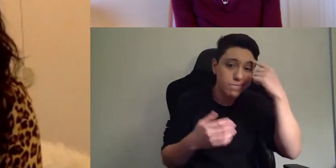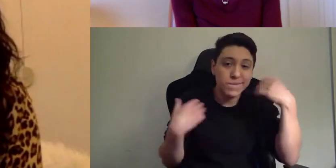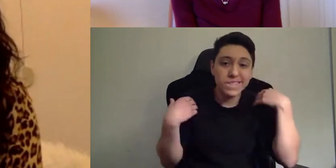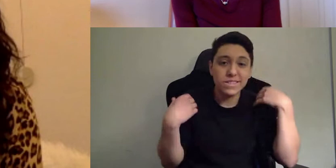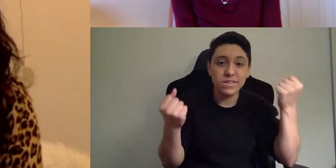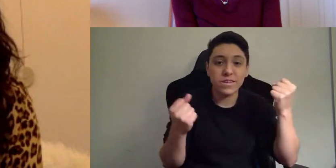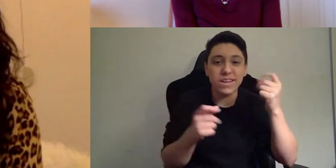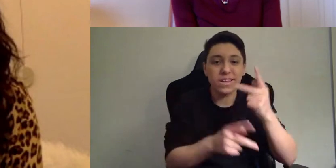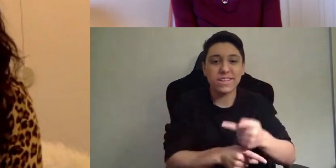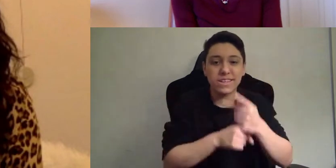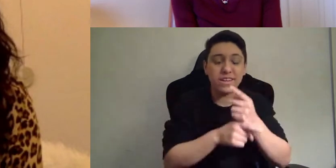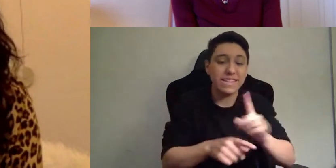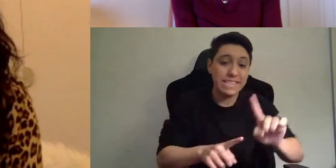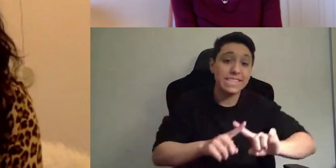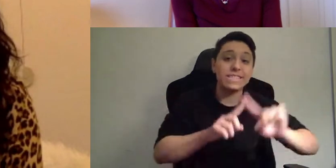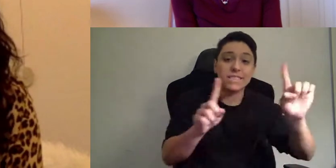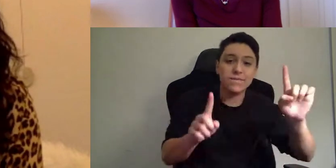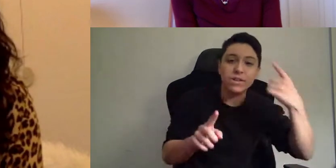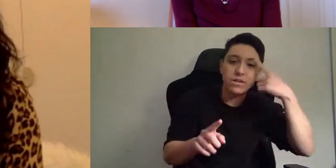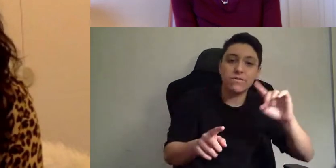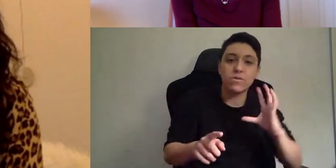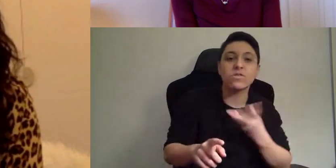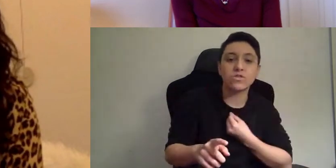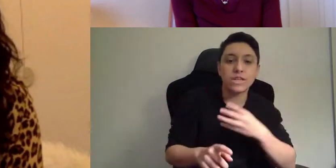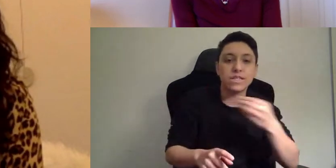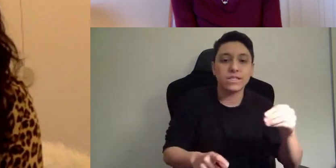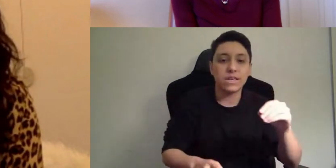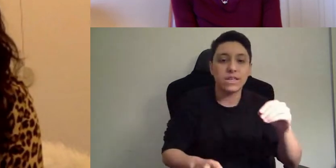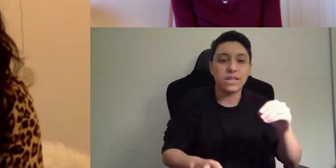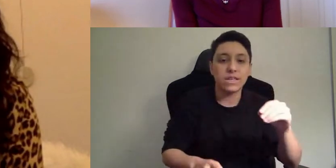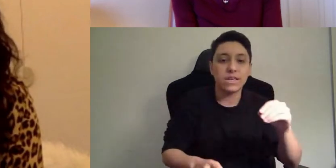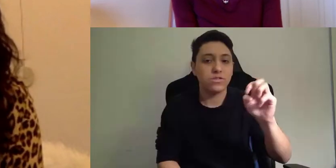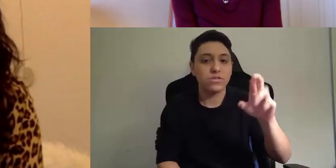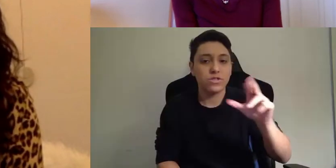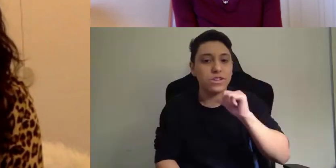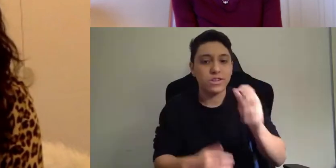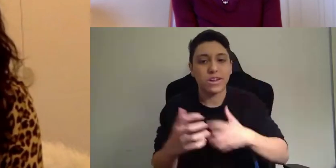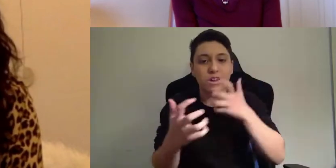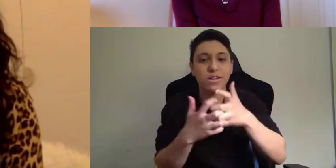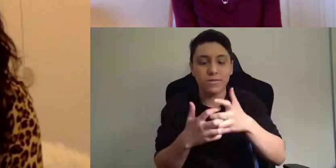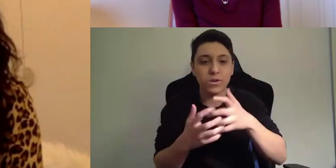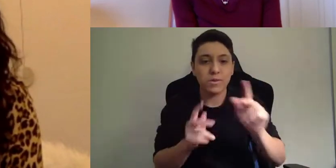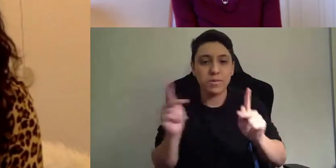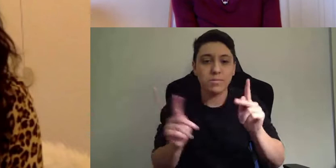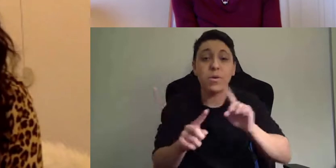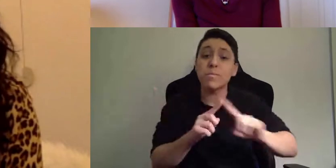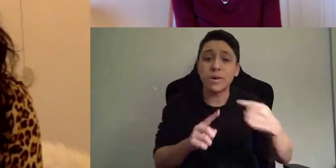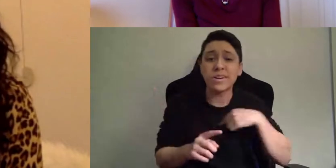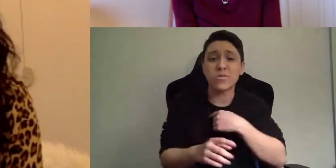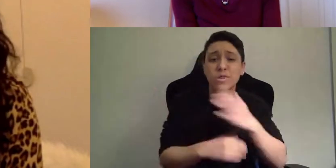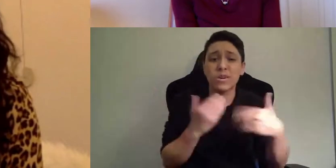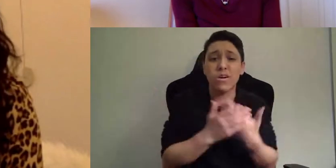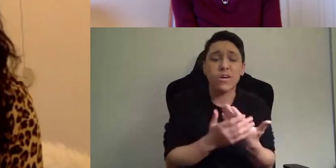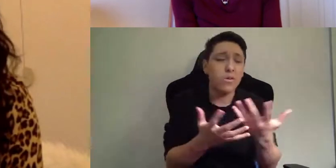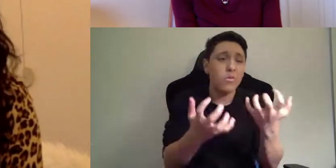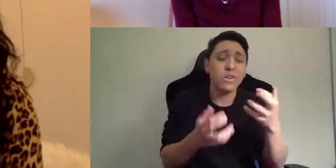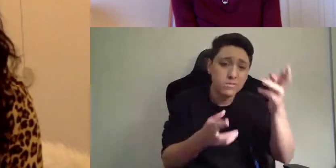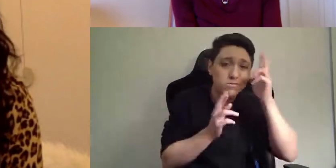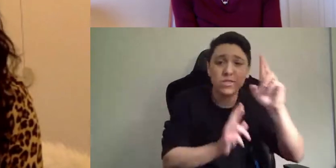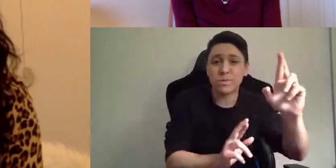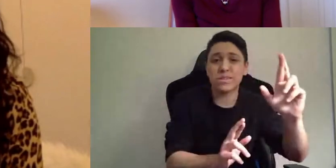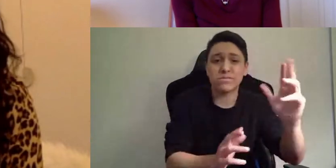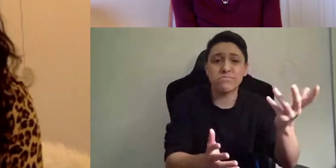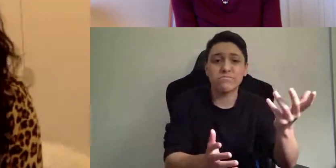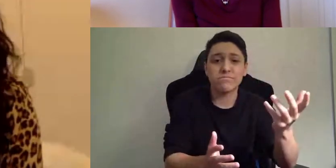for trans and gender non-conforming people, and we all just want dignity, and we all need dignity, and we all deserve